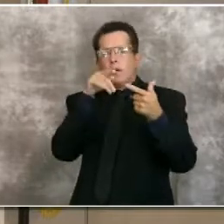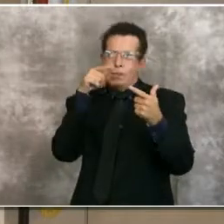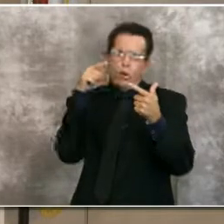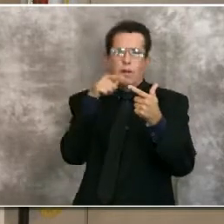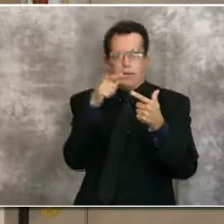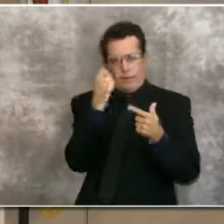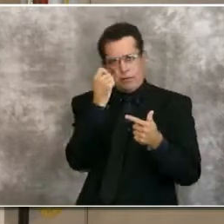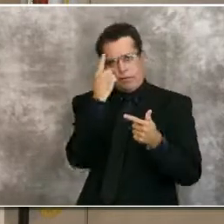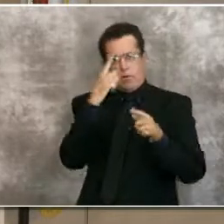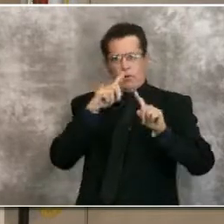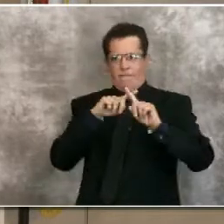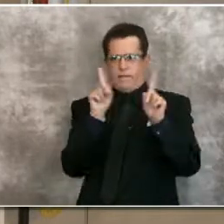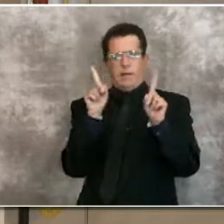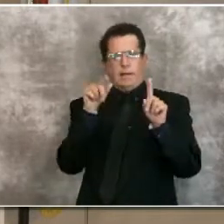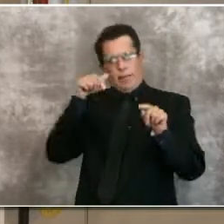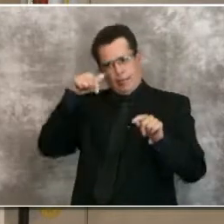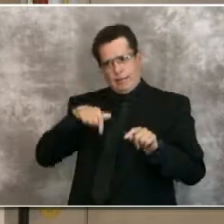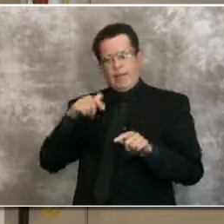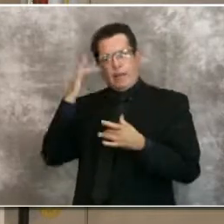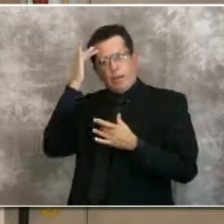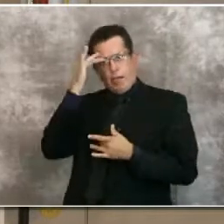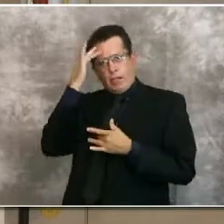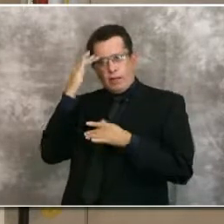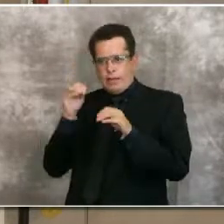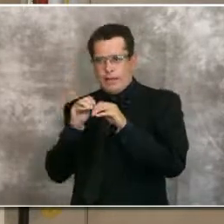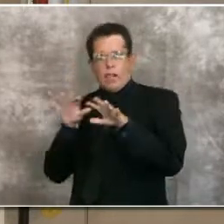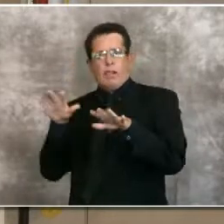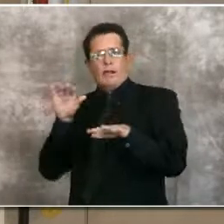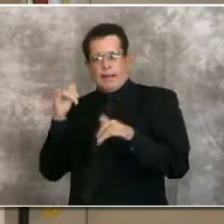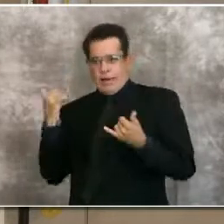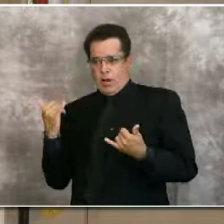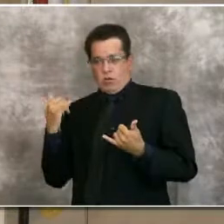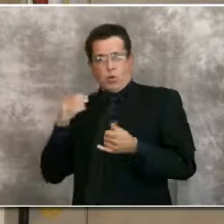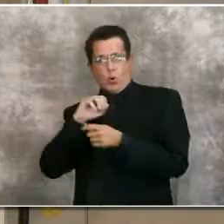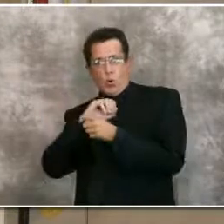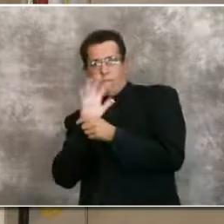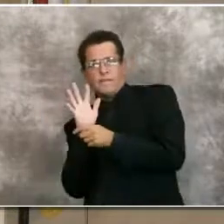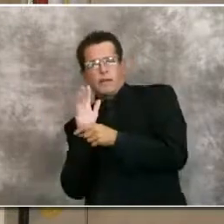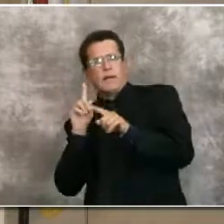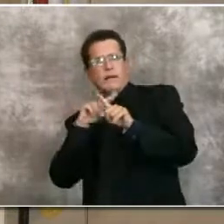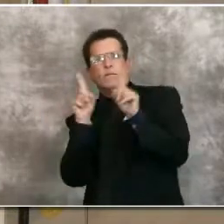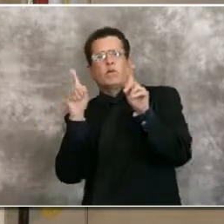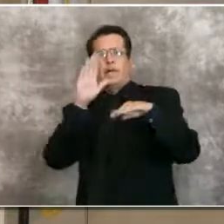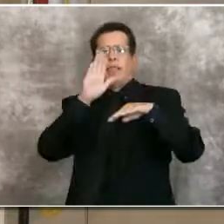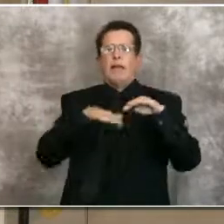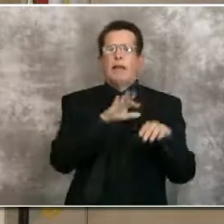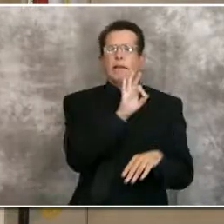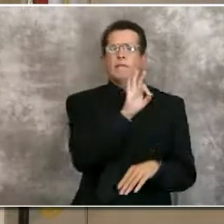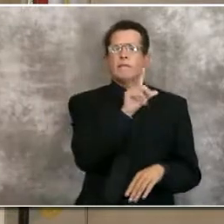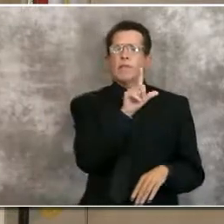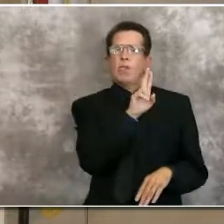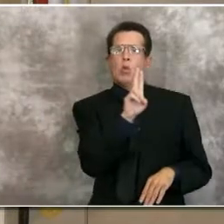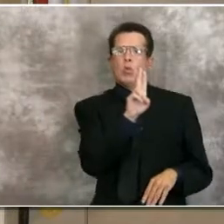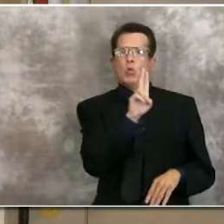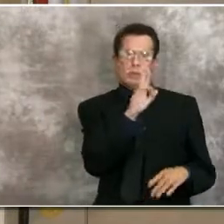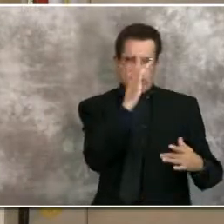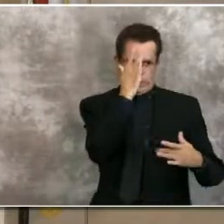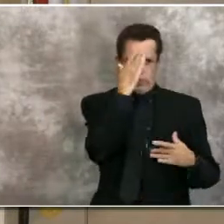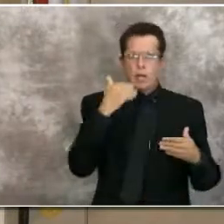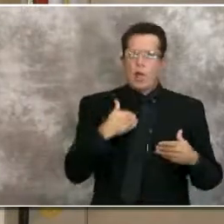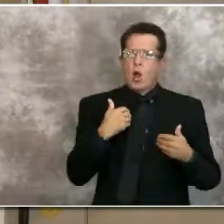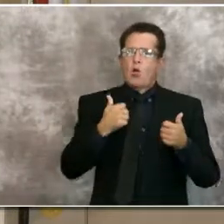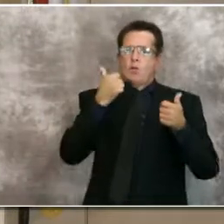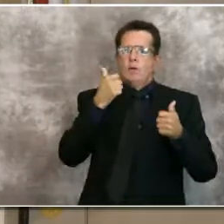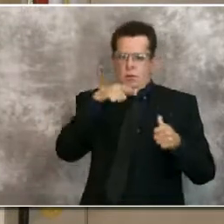the differences in this illness compared to what we think of as a flu, for example. I know many younger people think that